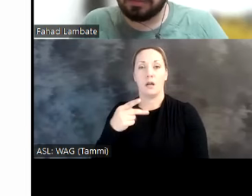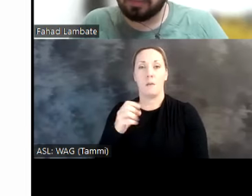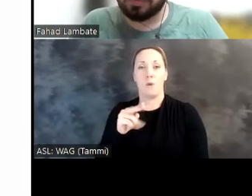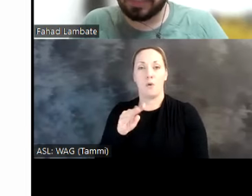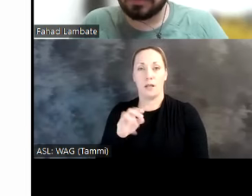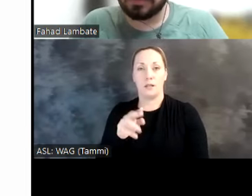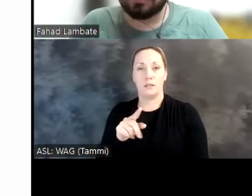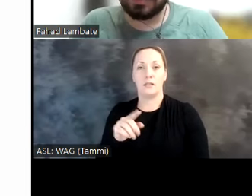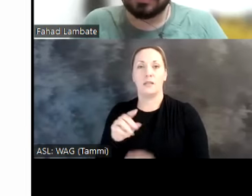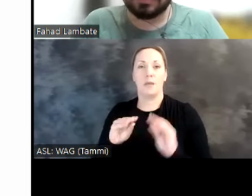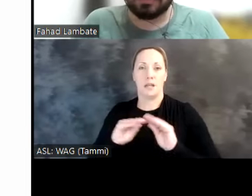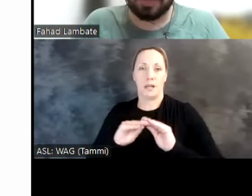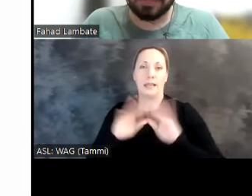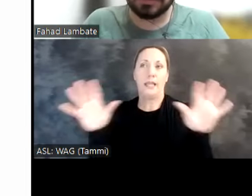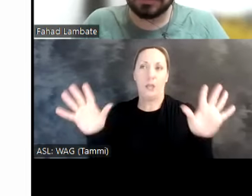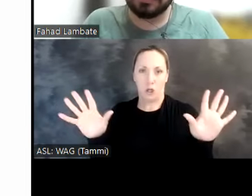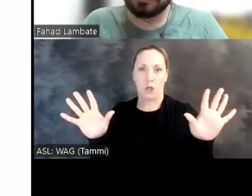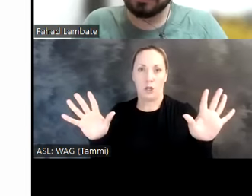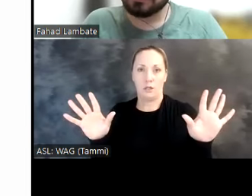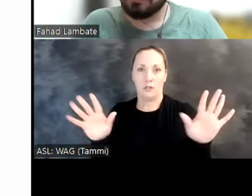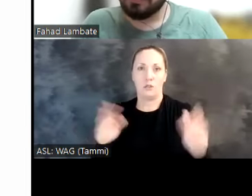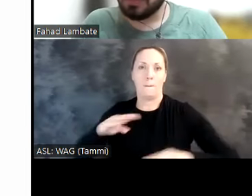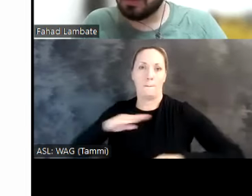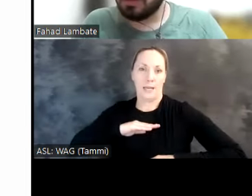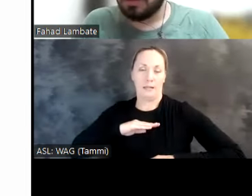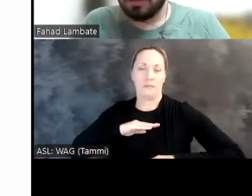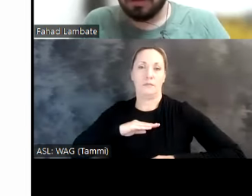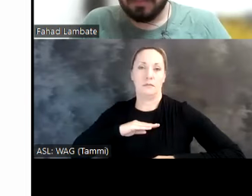and more better to meet the requirements.